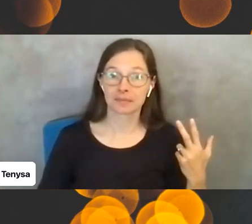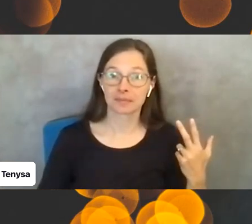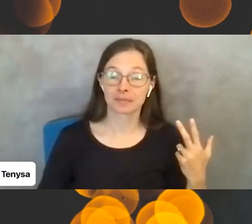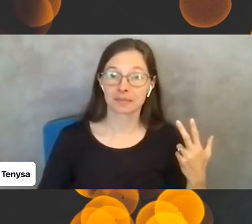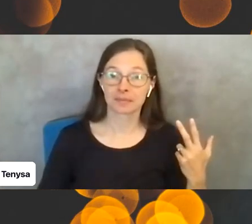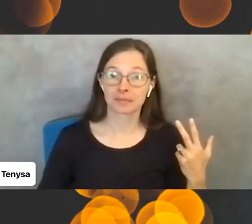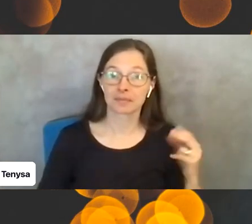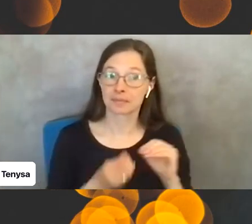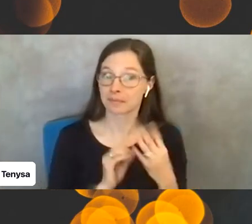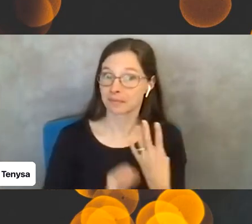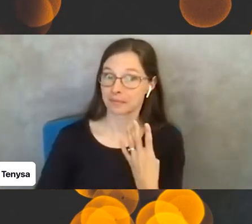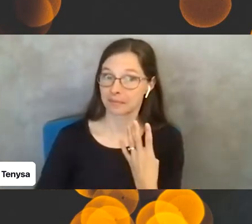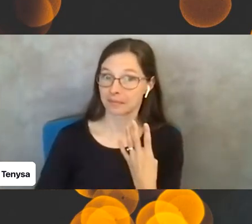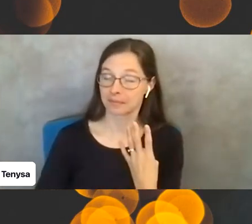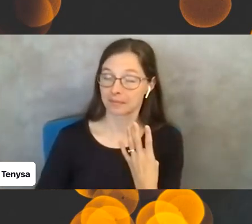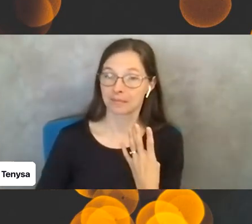parry number 4,